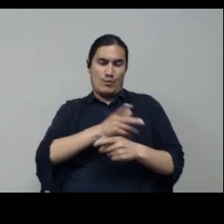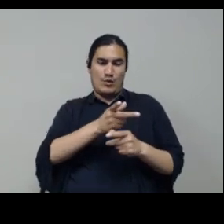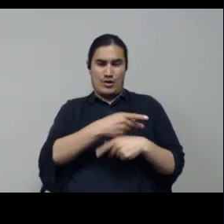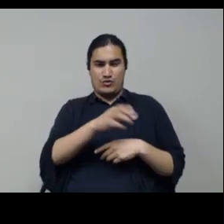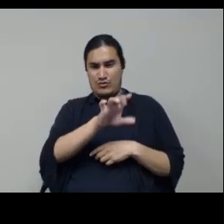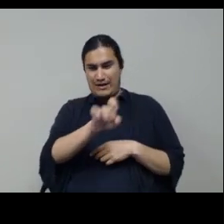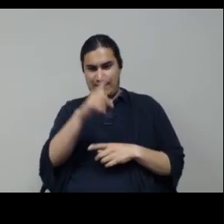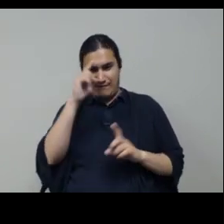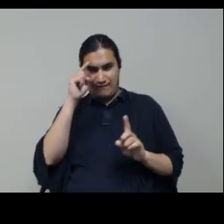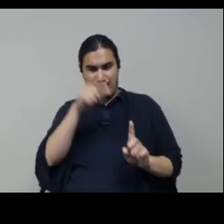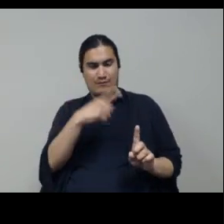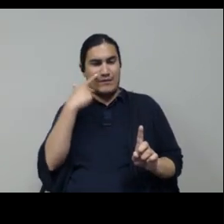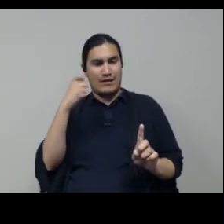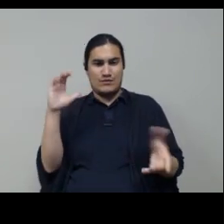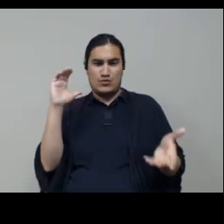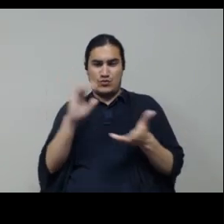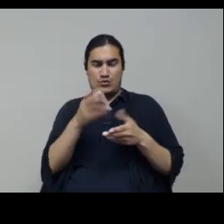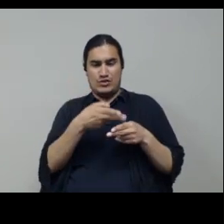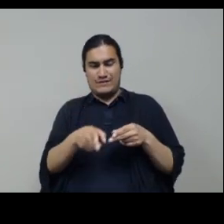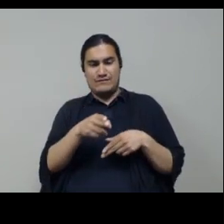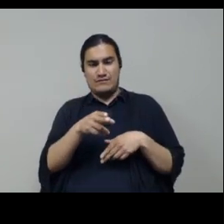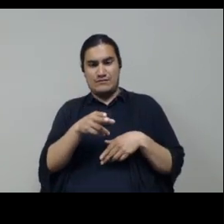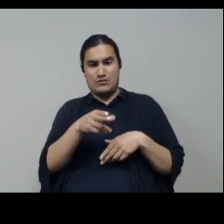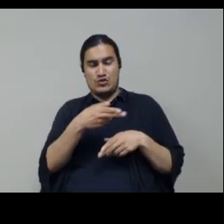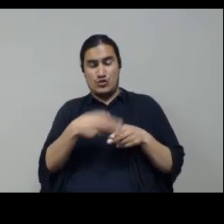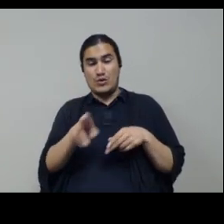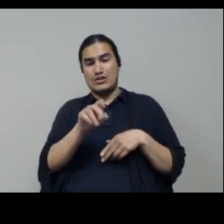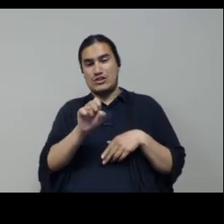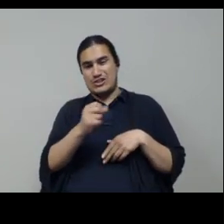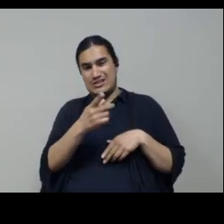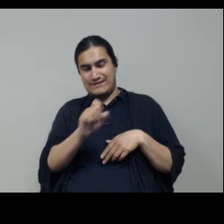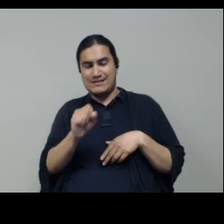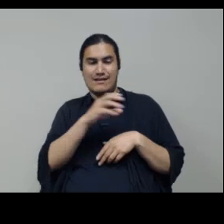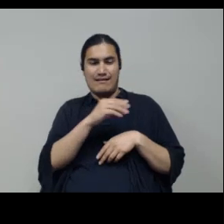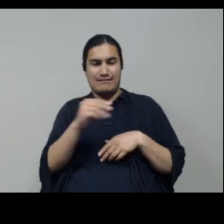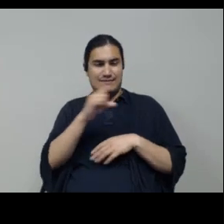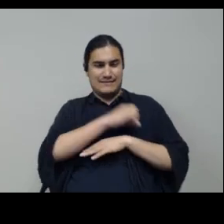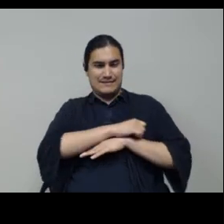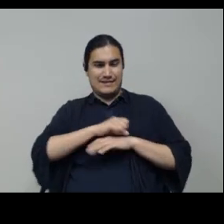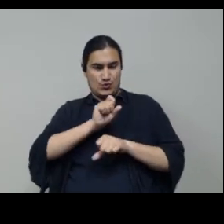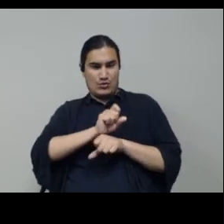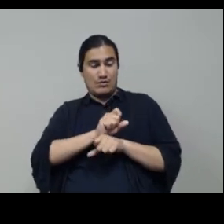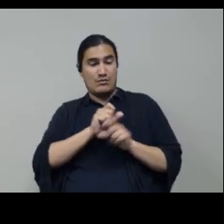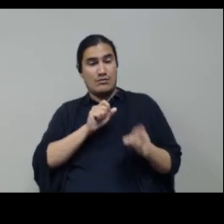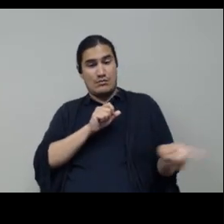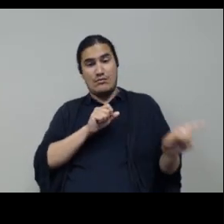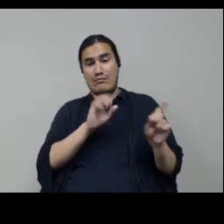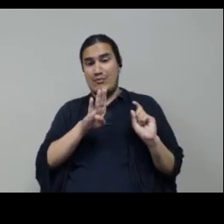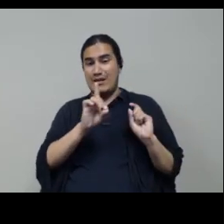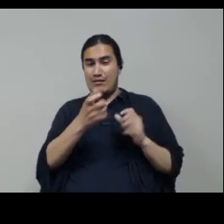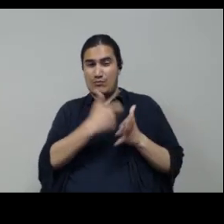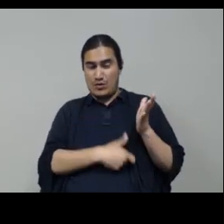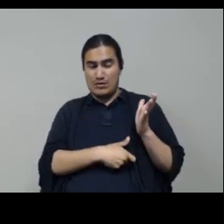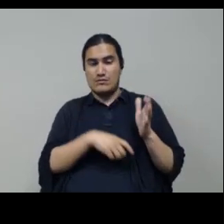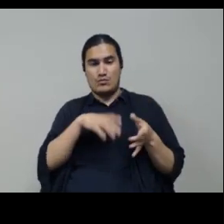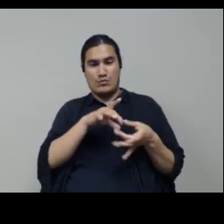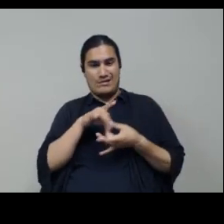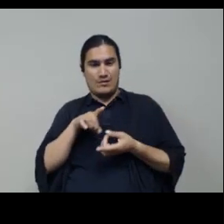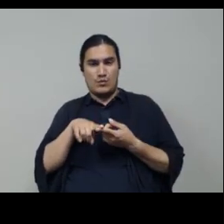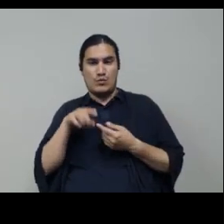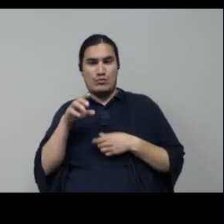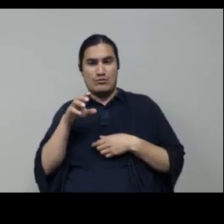needed due to short shifts and staged work. In addition, contractors stated their bid prices reflected pressures related to supply